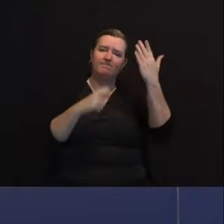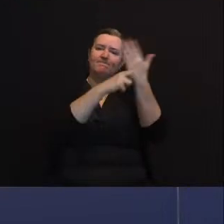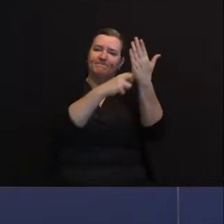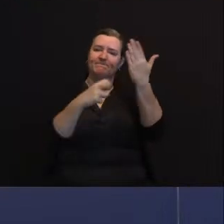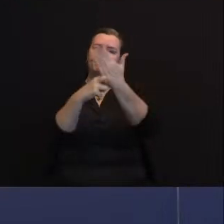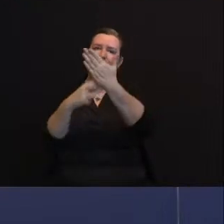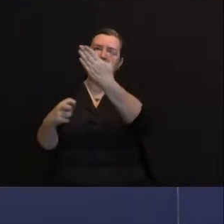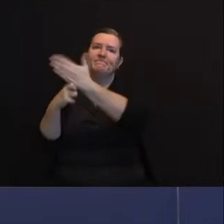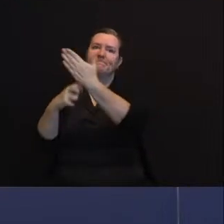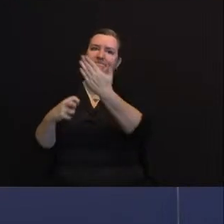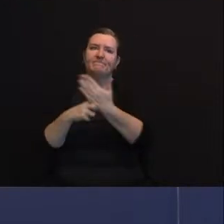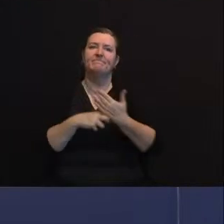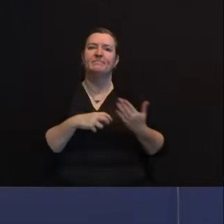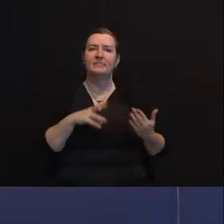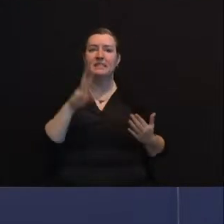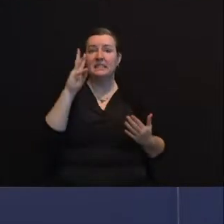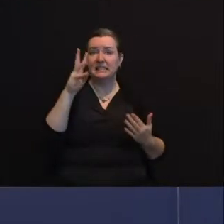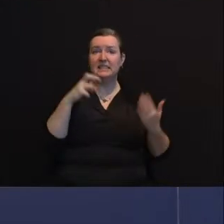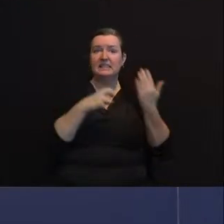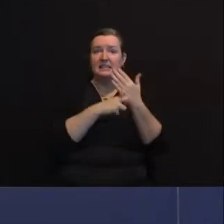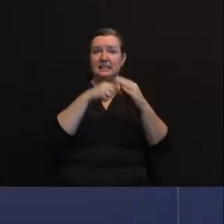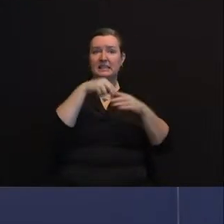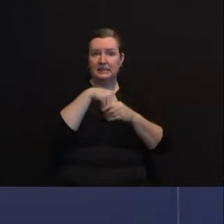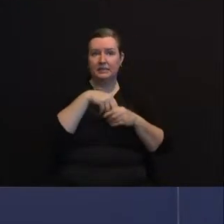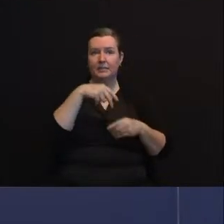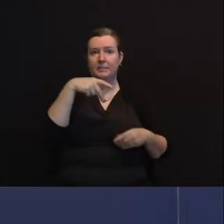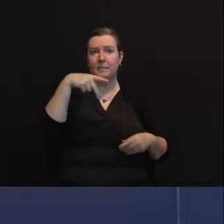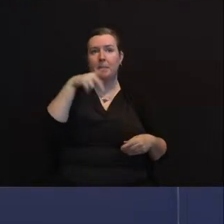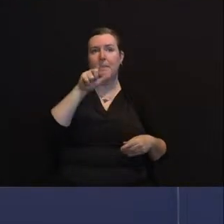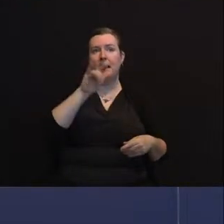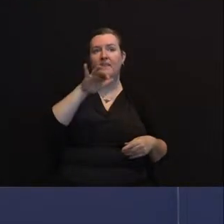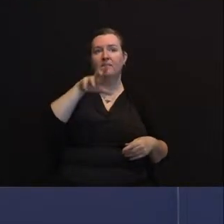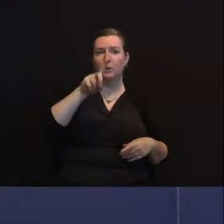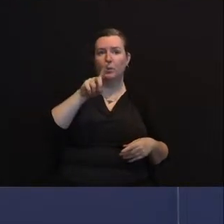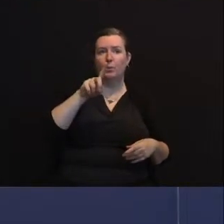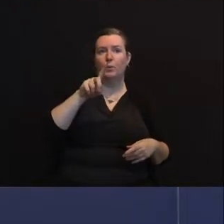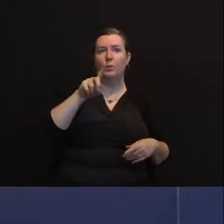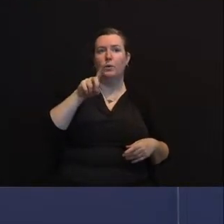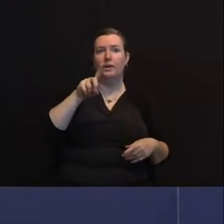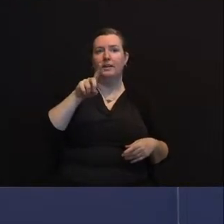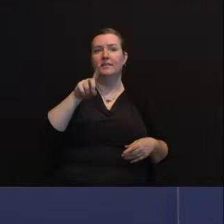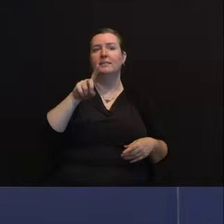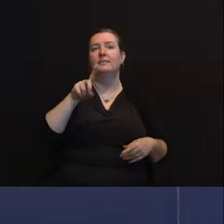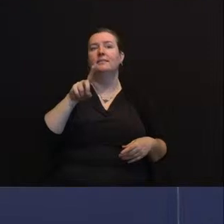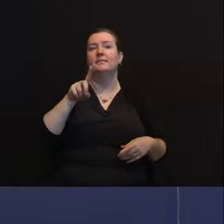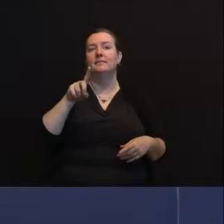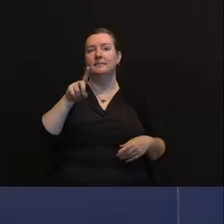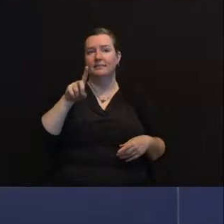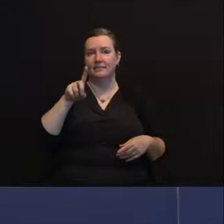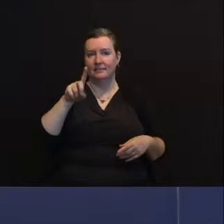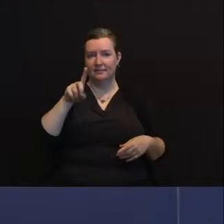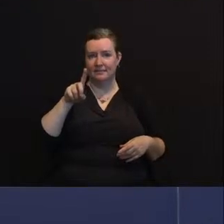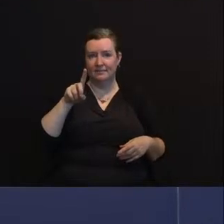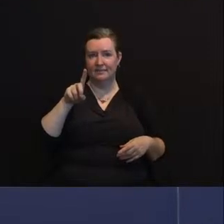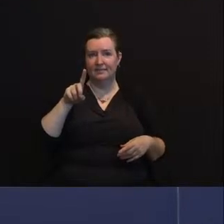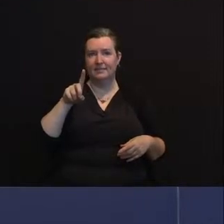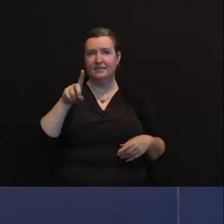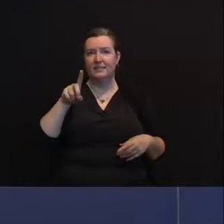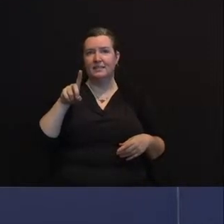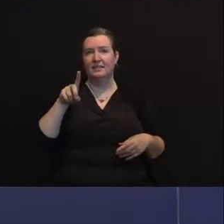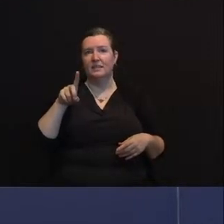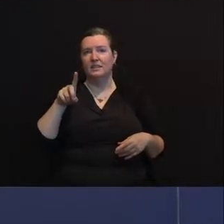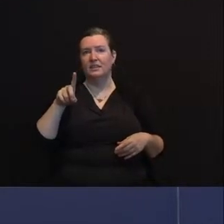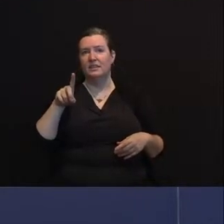of them in Plainfield and 7 in Newark. In Plainfield, Latino Heat Bar was